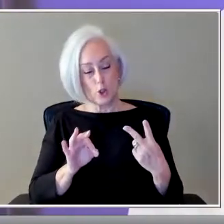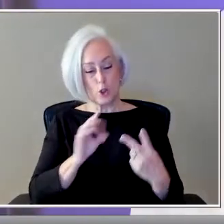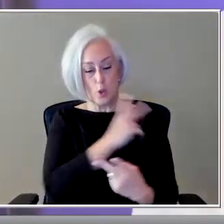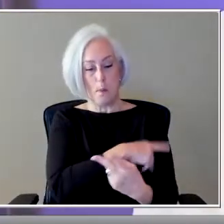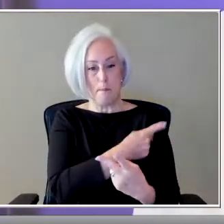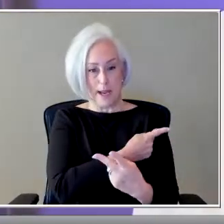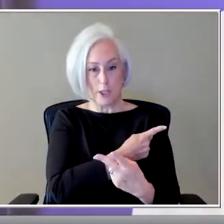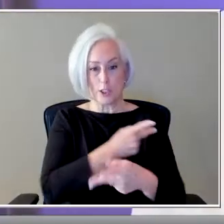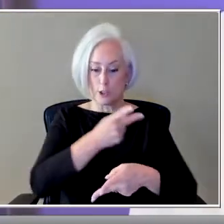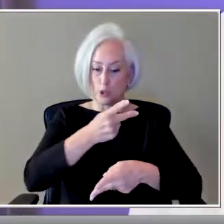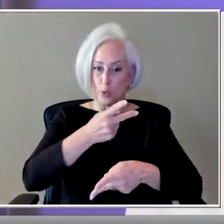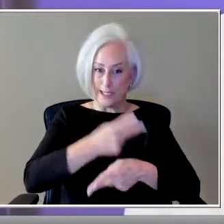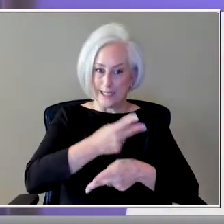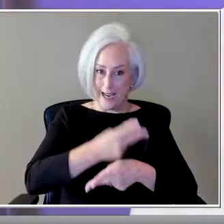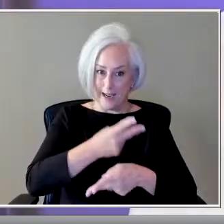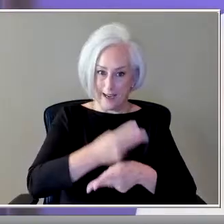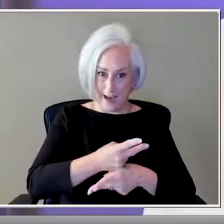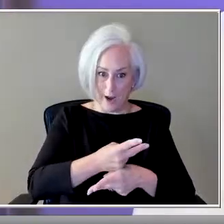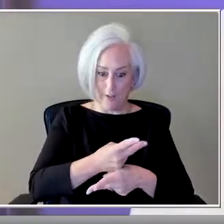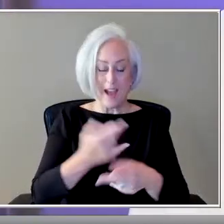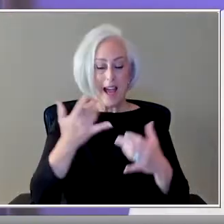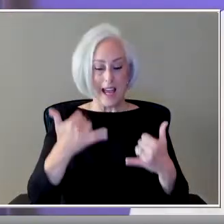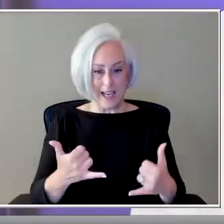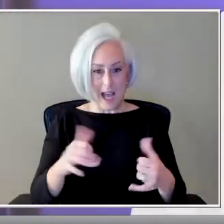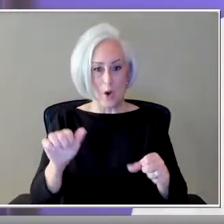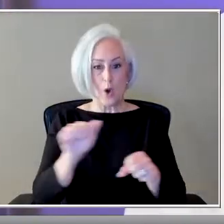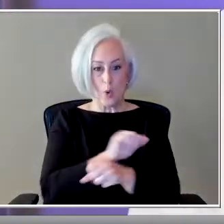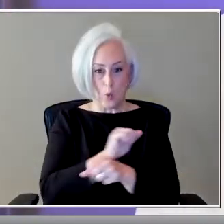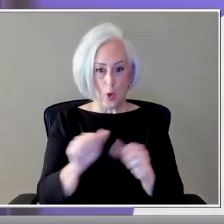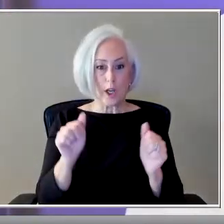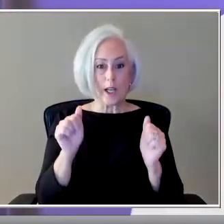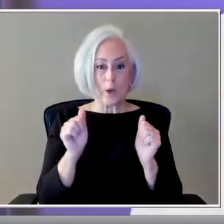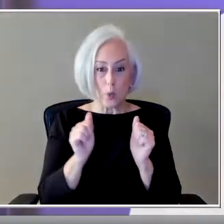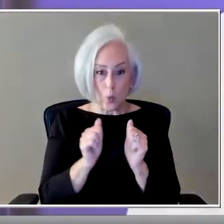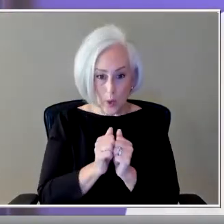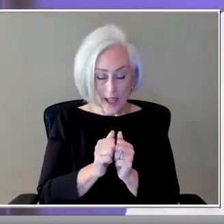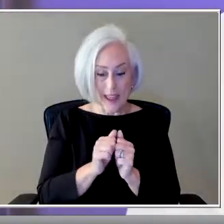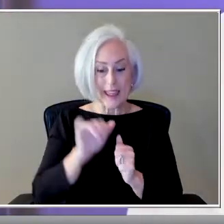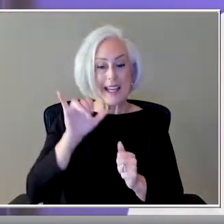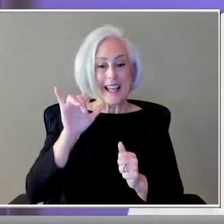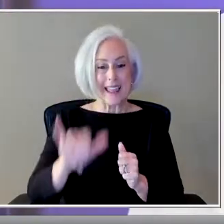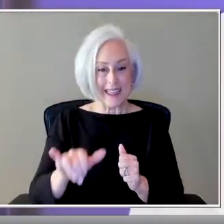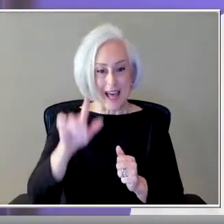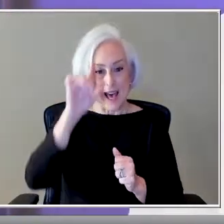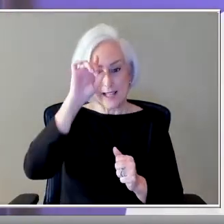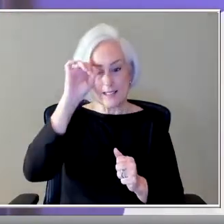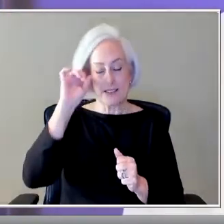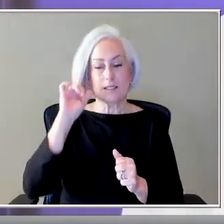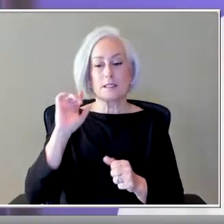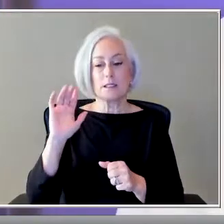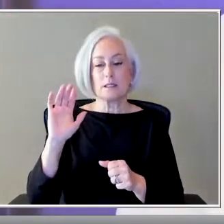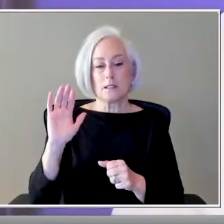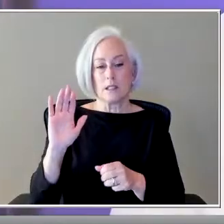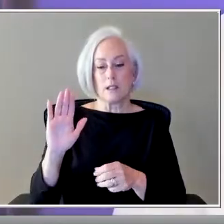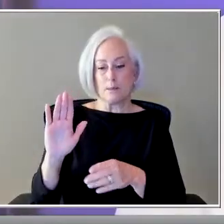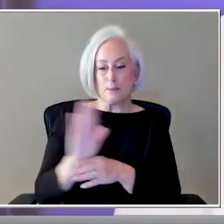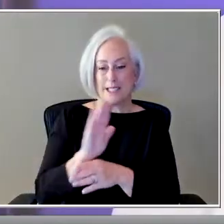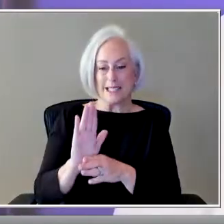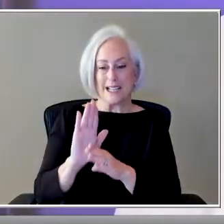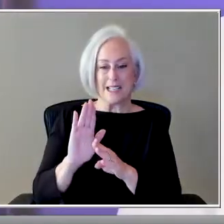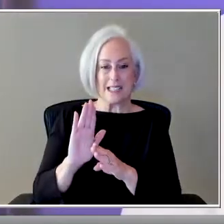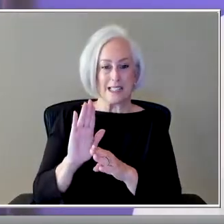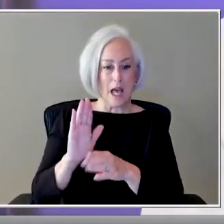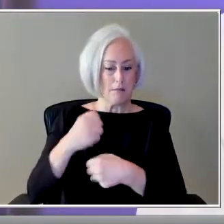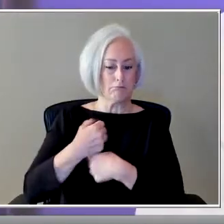and we are now working with the company that provides the machine that does